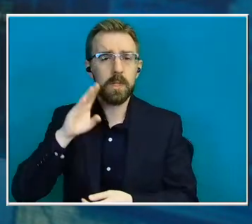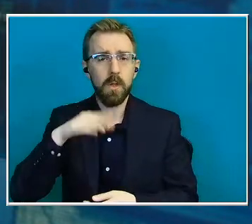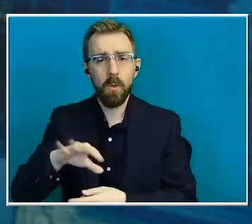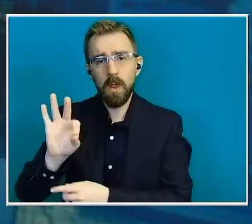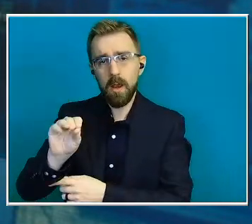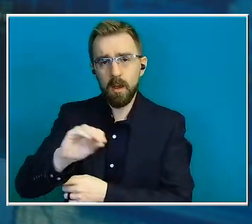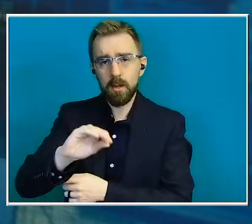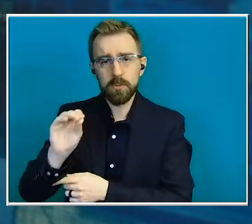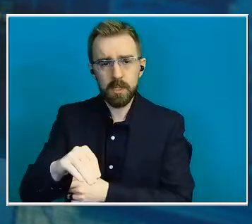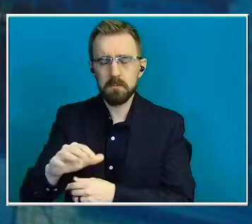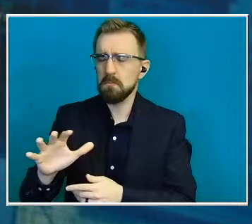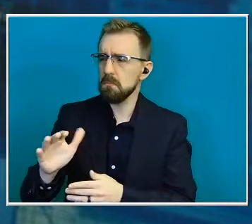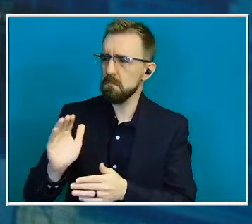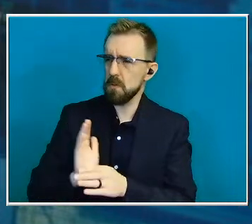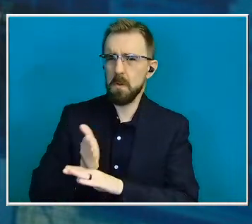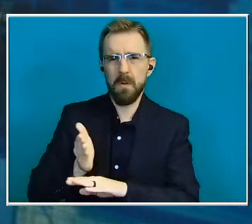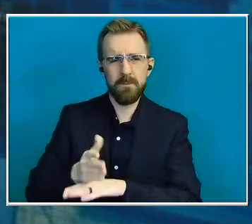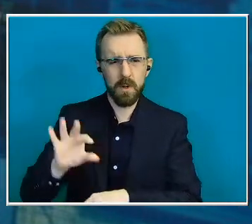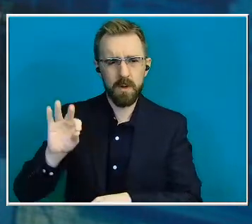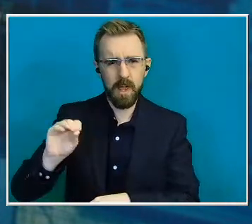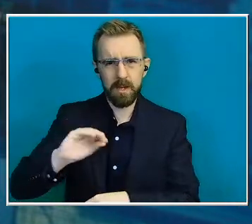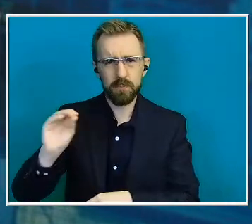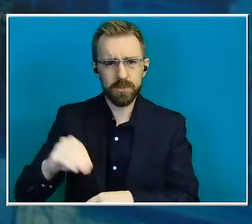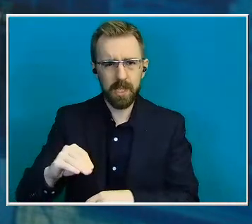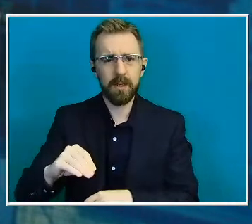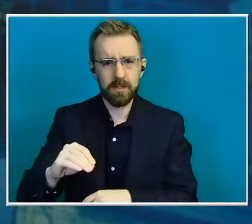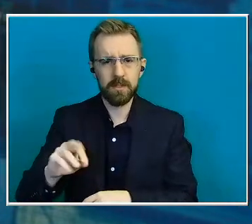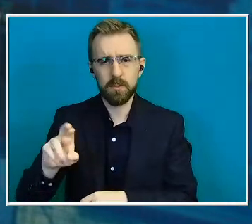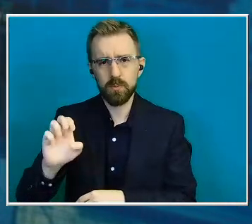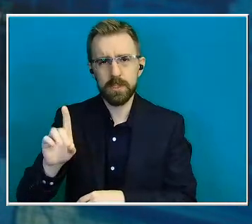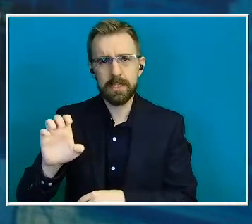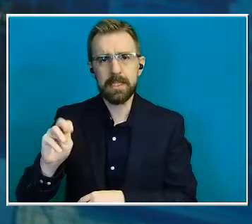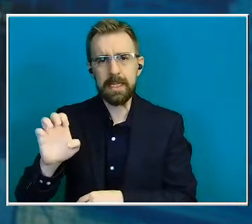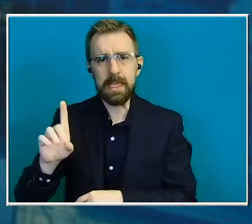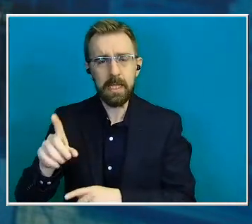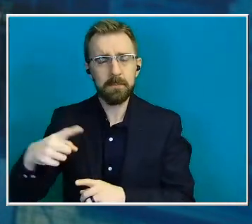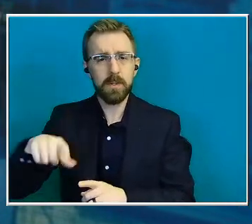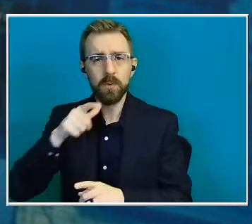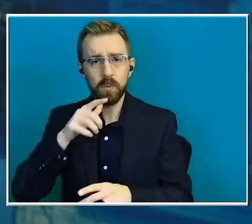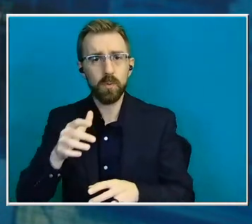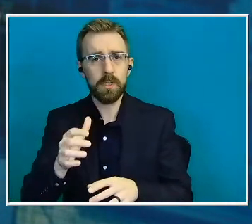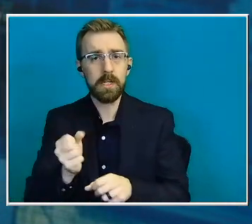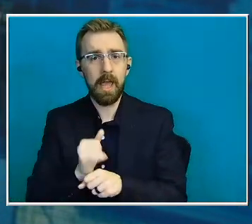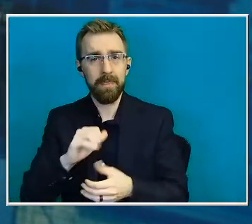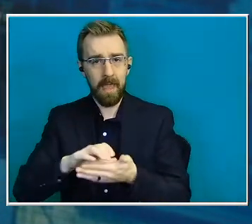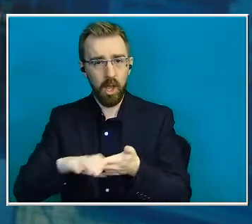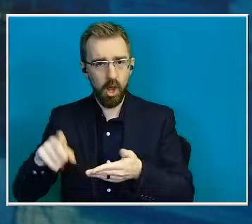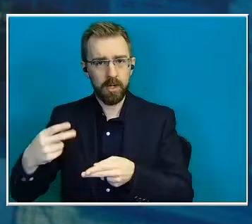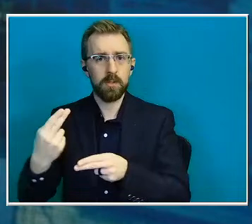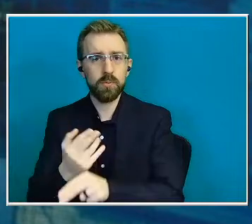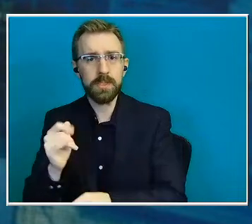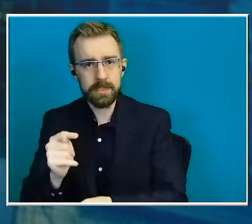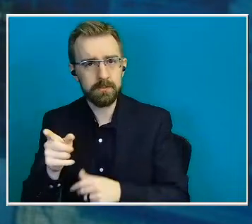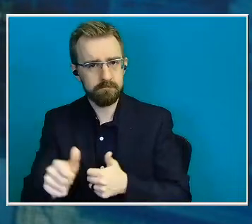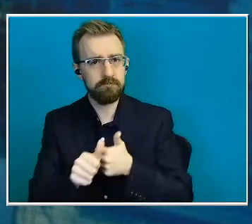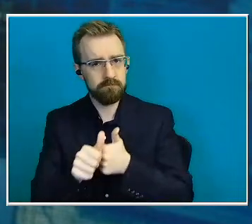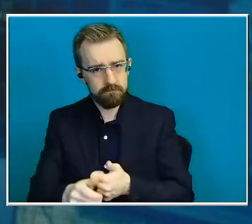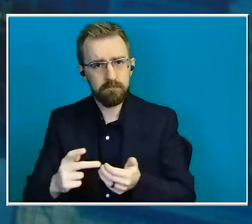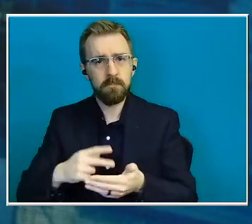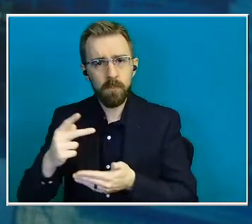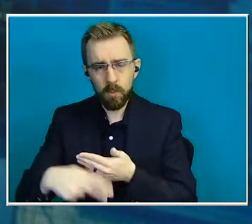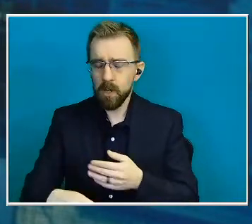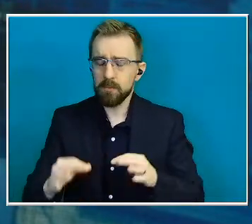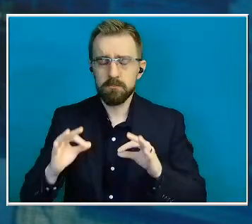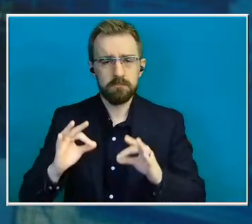over 90% was redeemed of those that received the cards. So that's a great thing. They're adhering to the program. Lots of